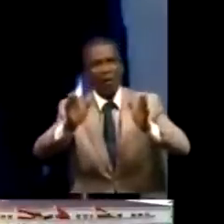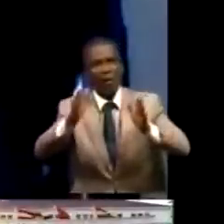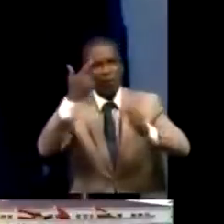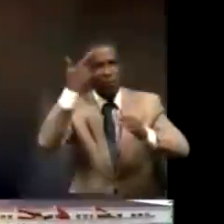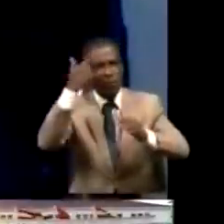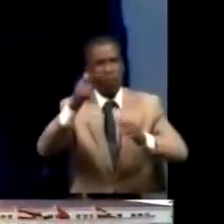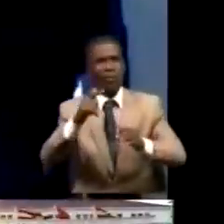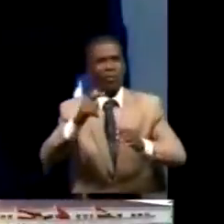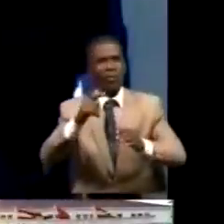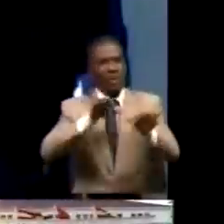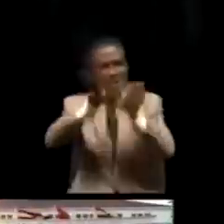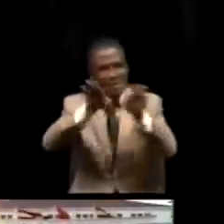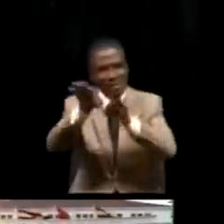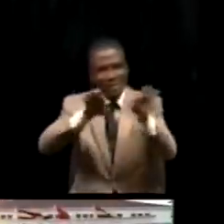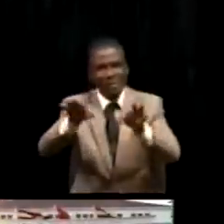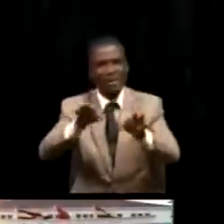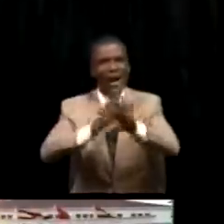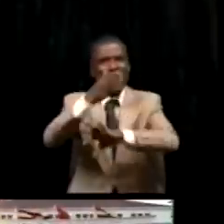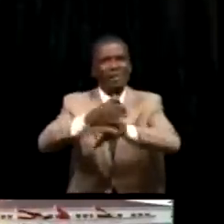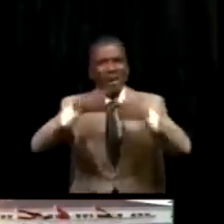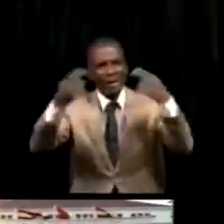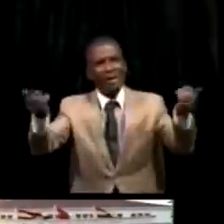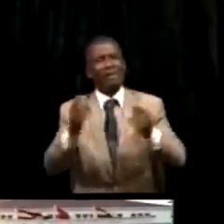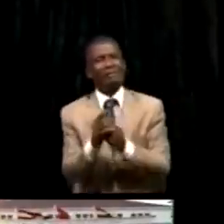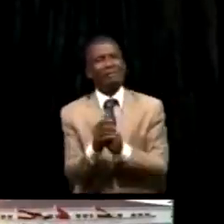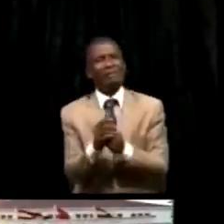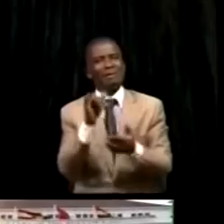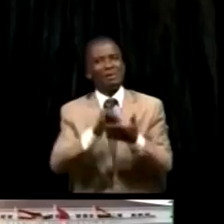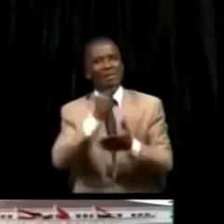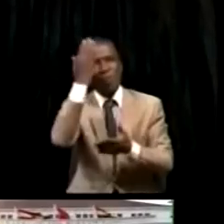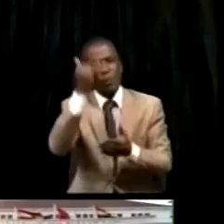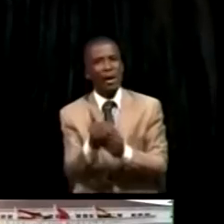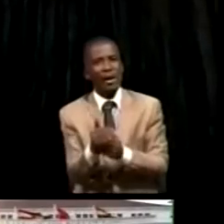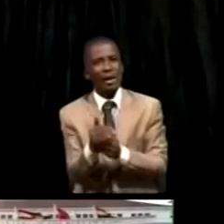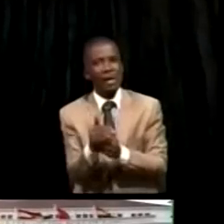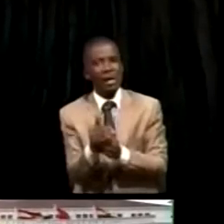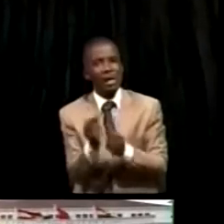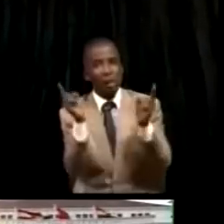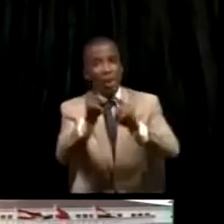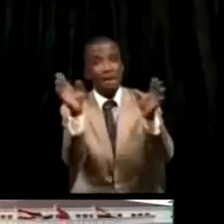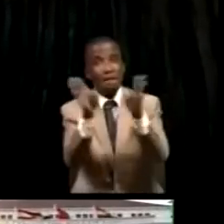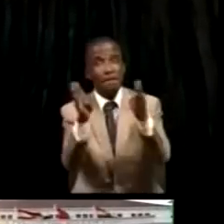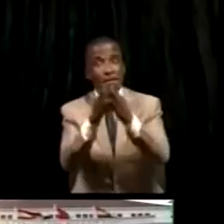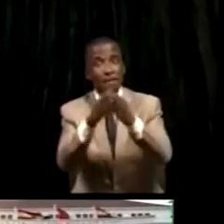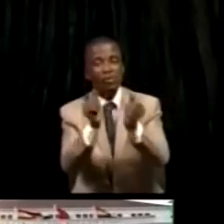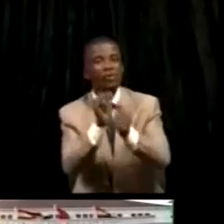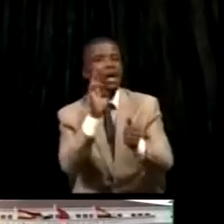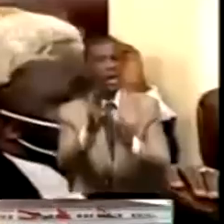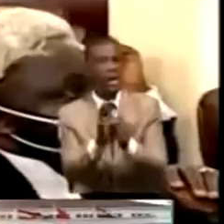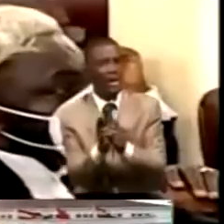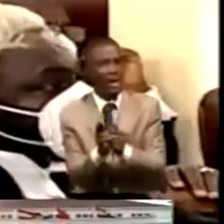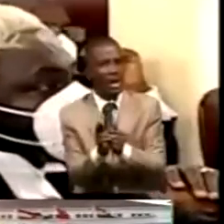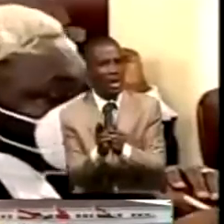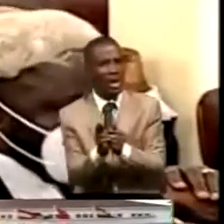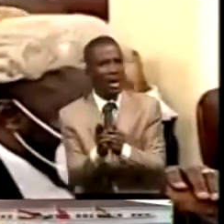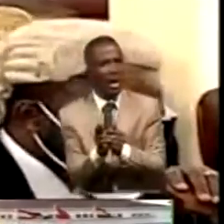for redress before the final declaration. And that is why we went to seek audience with her. So